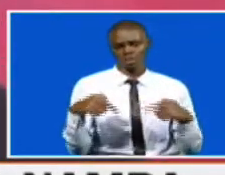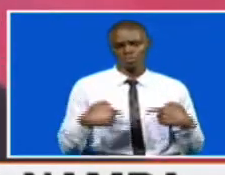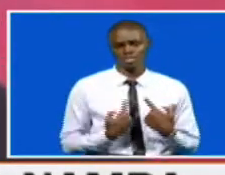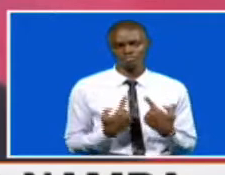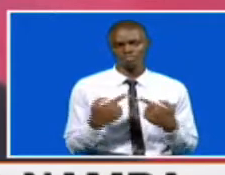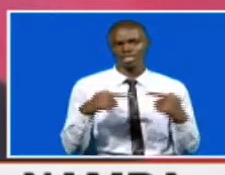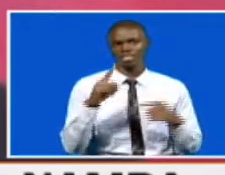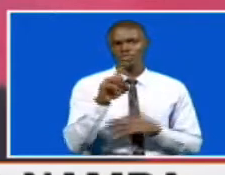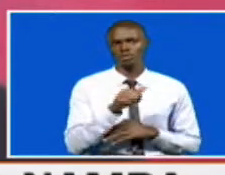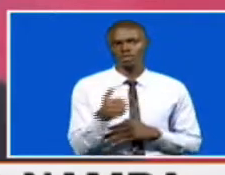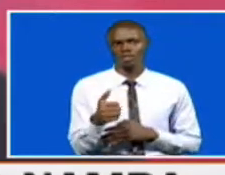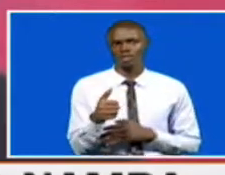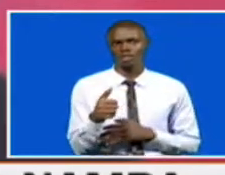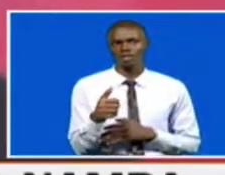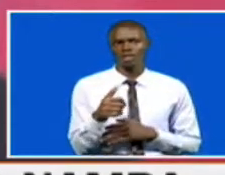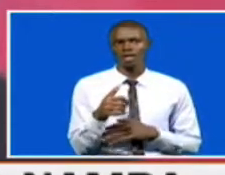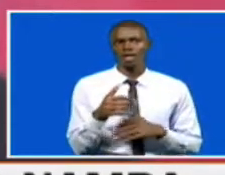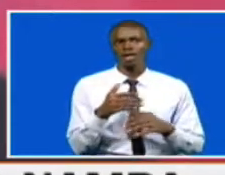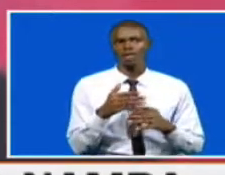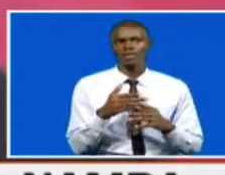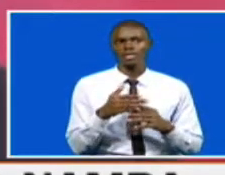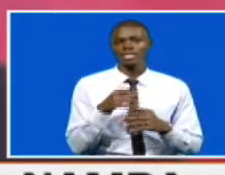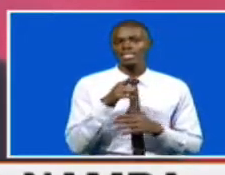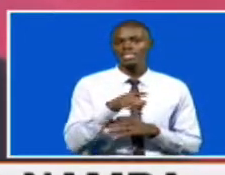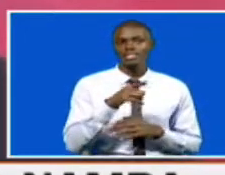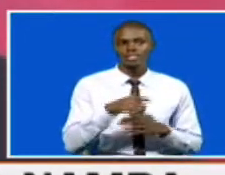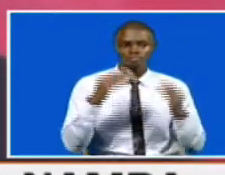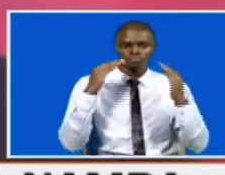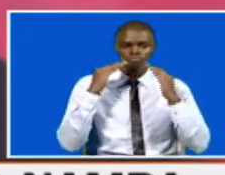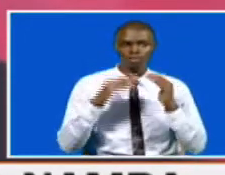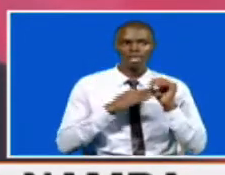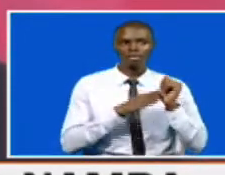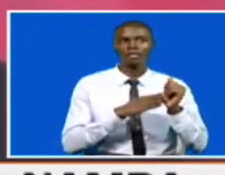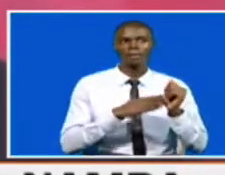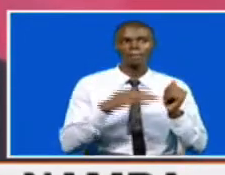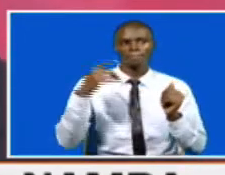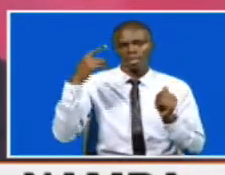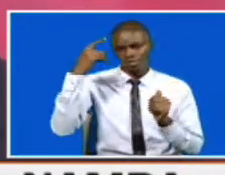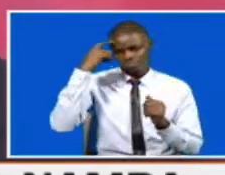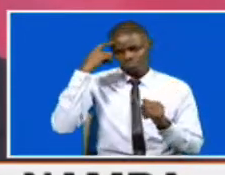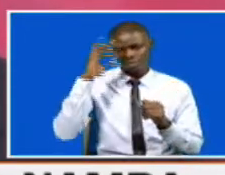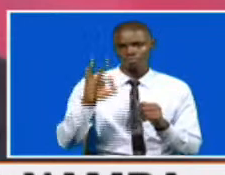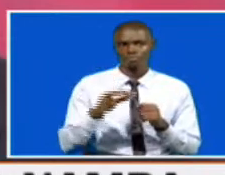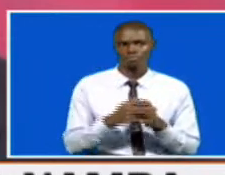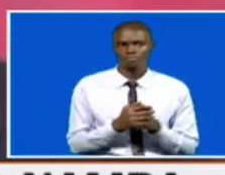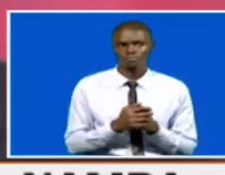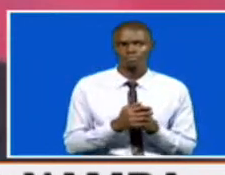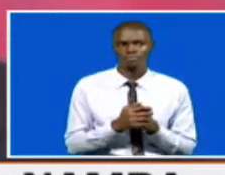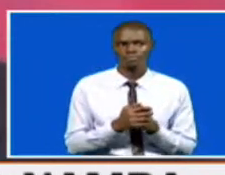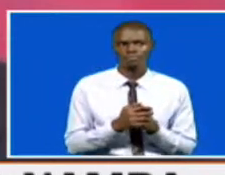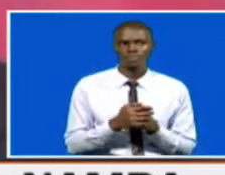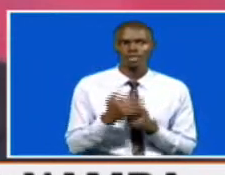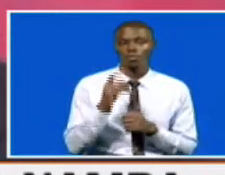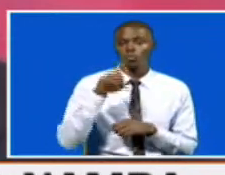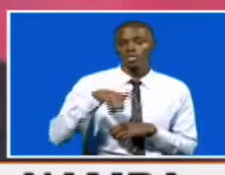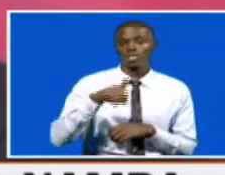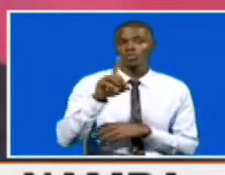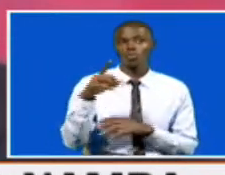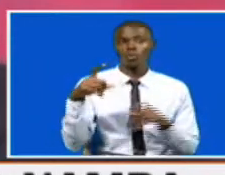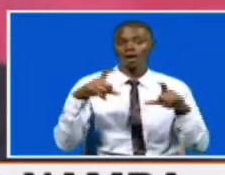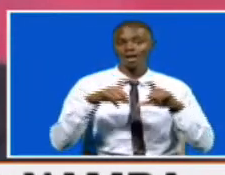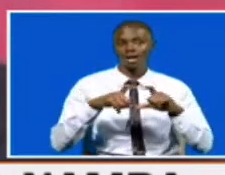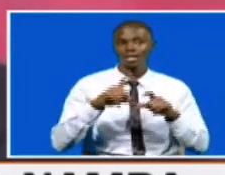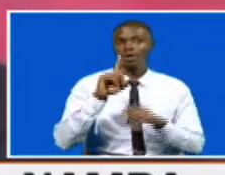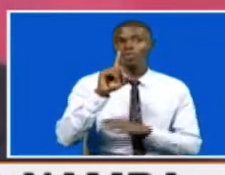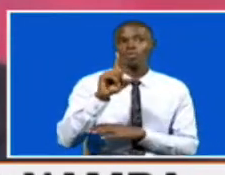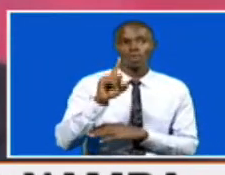other over something that should be driven by common sense. But that's how everyone lives. You just get one card, one